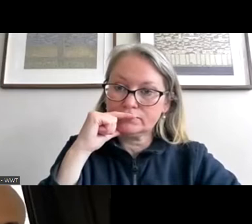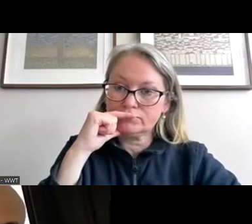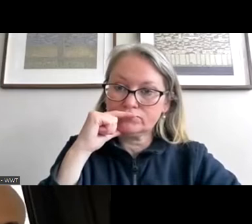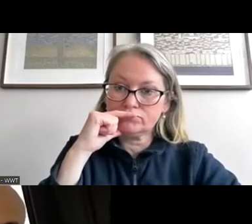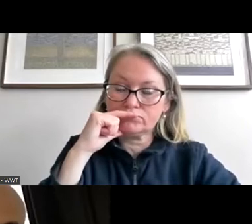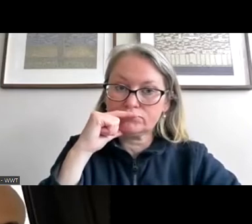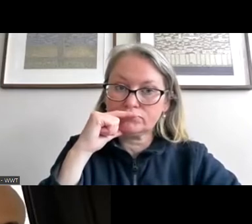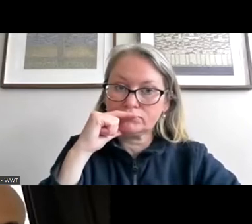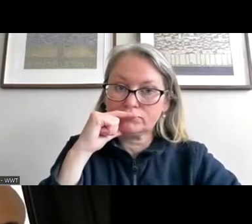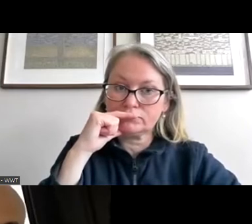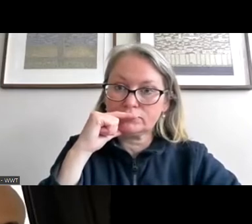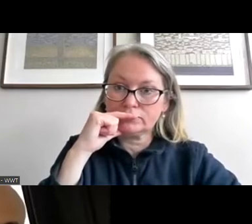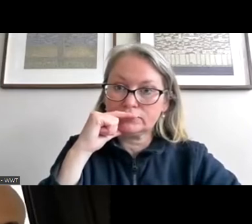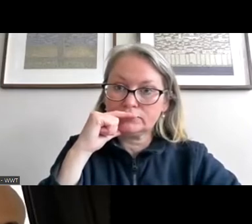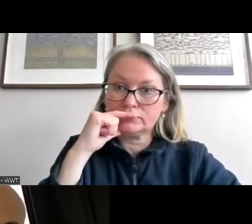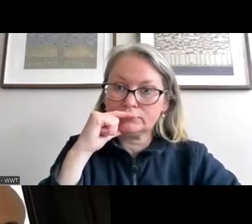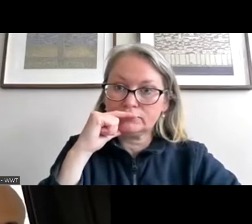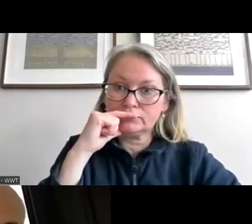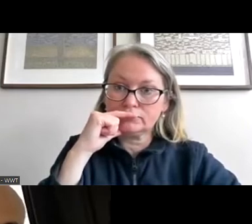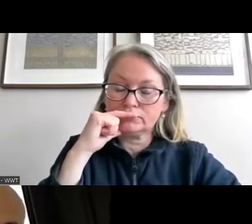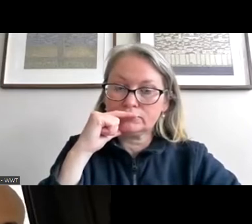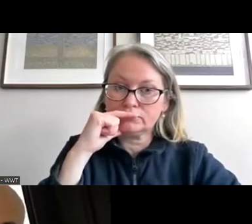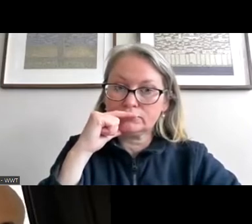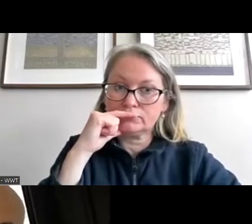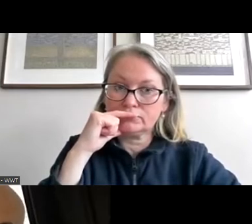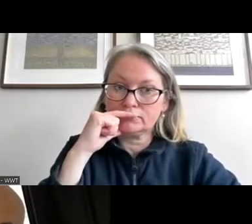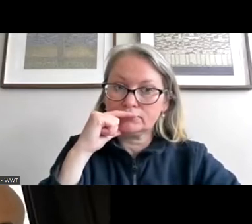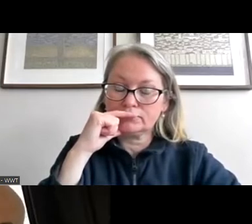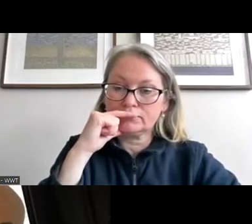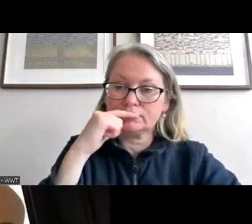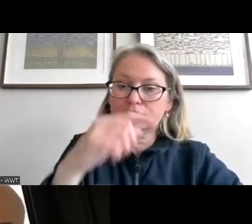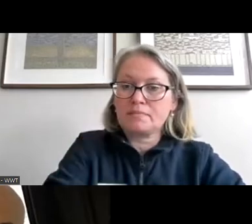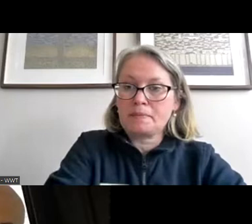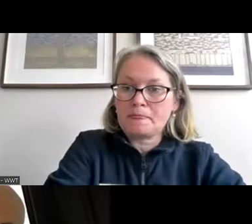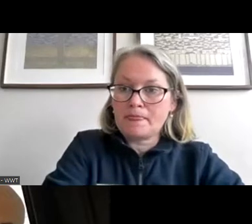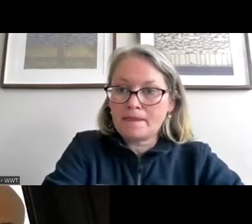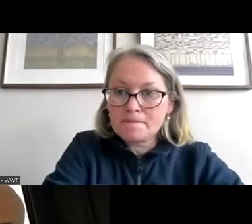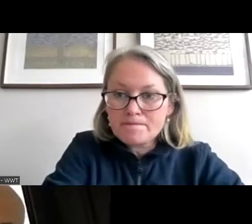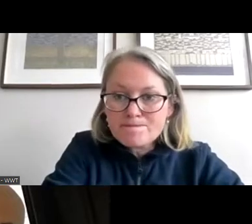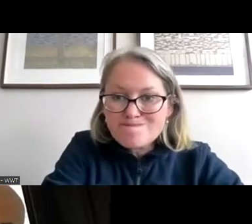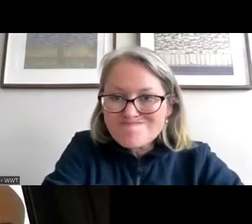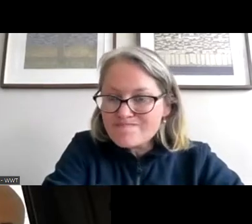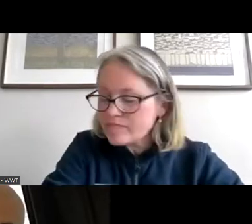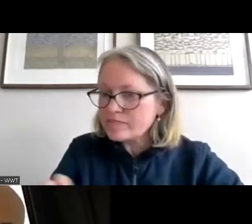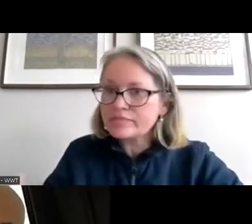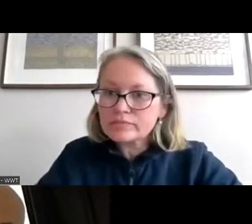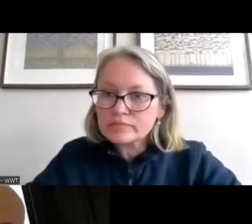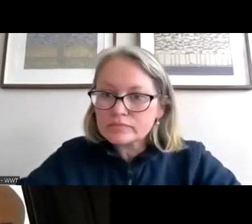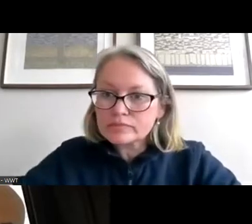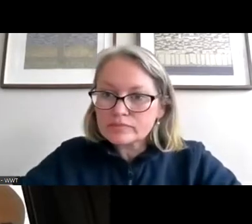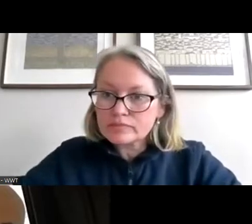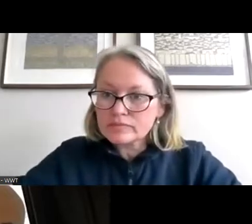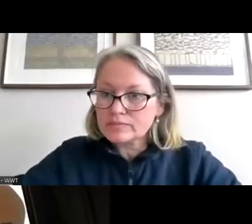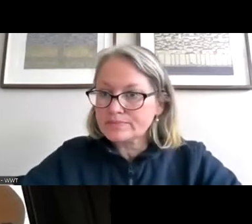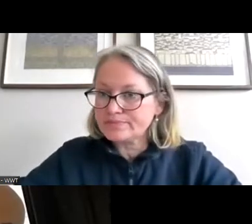We have got another question, TCV. So one of the best online resources to